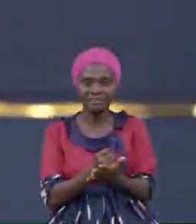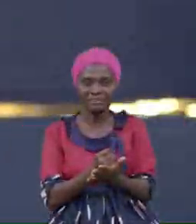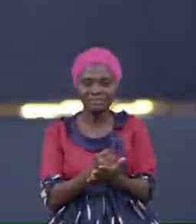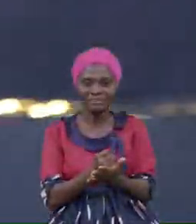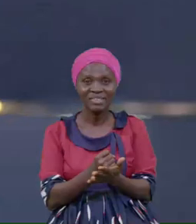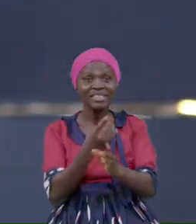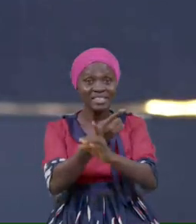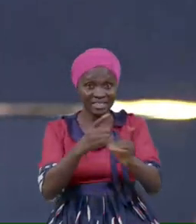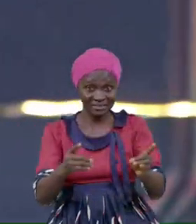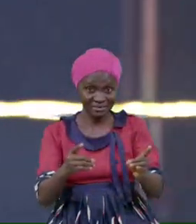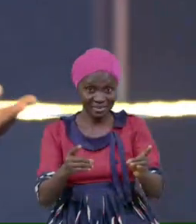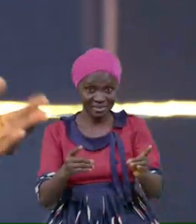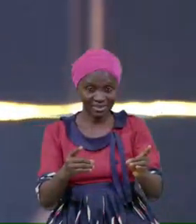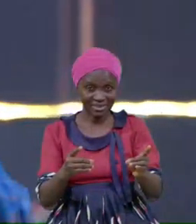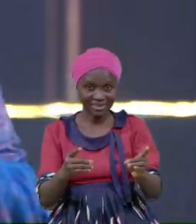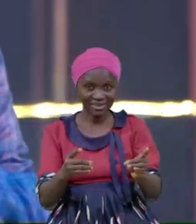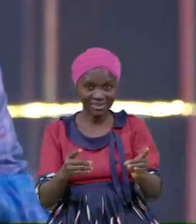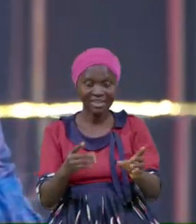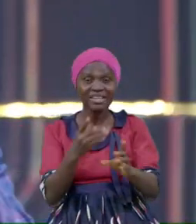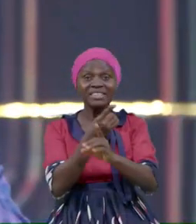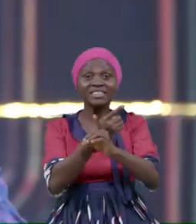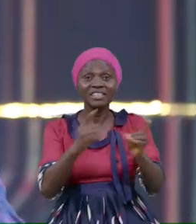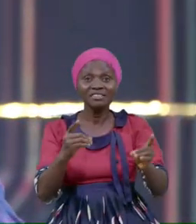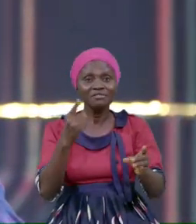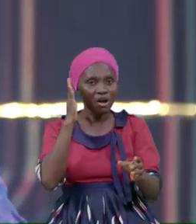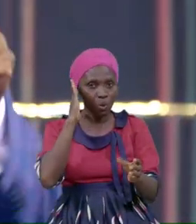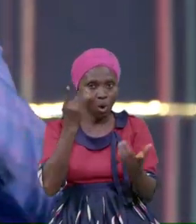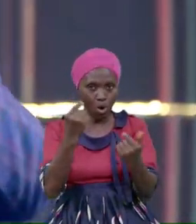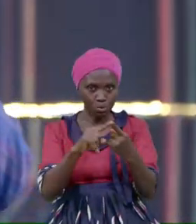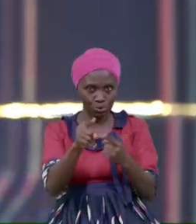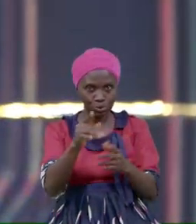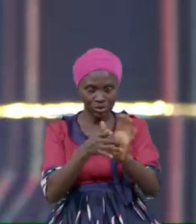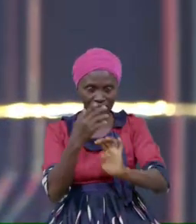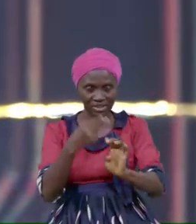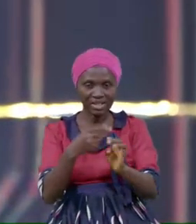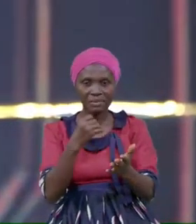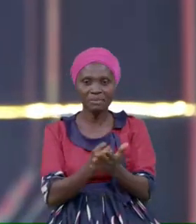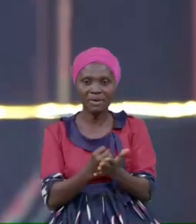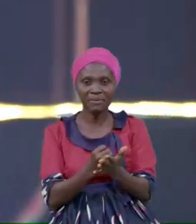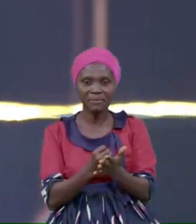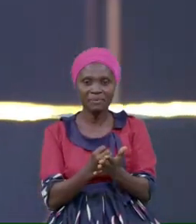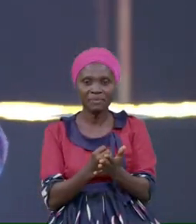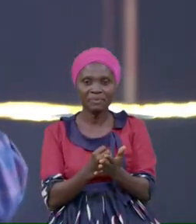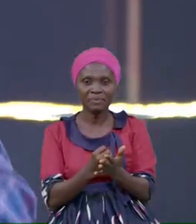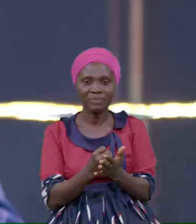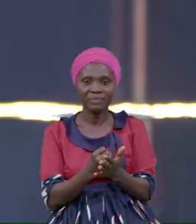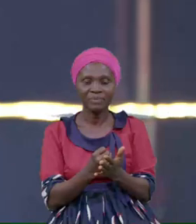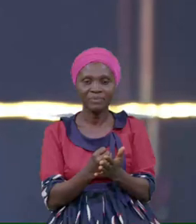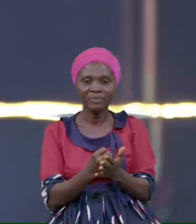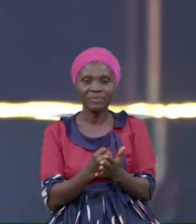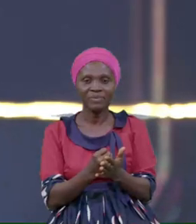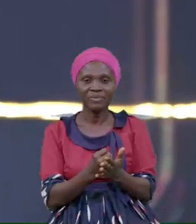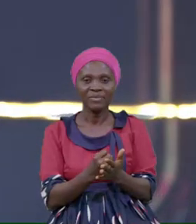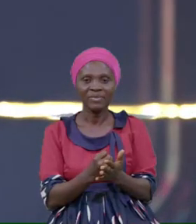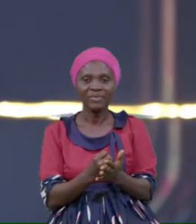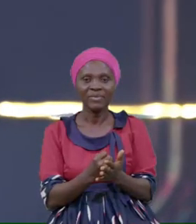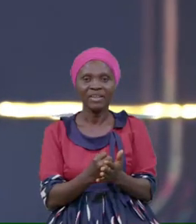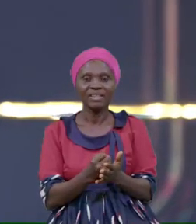deliverance. Deliverance will come to you. There's something higher than deliverance. That's